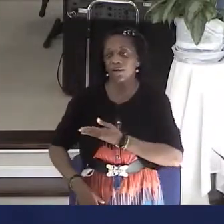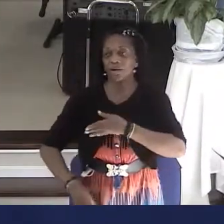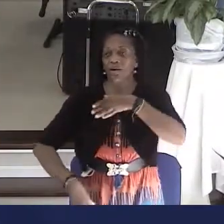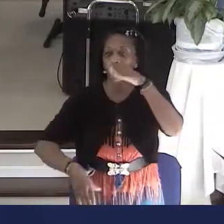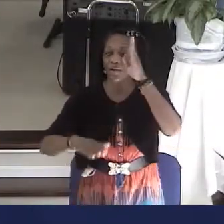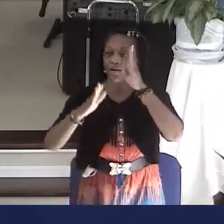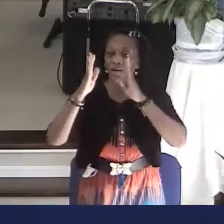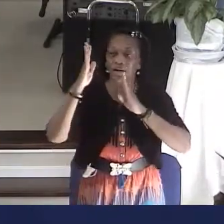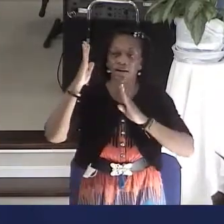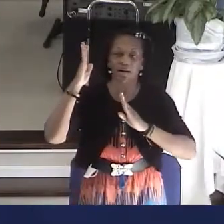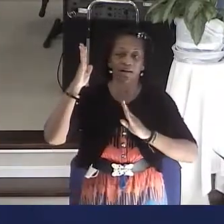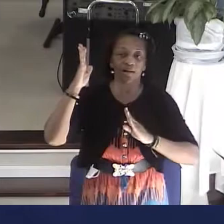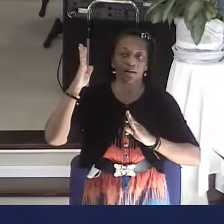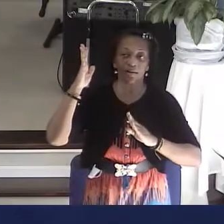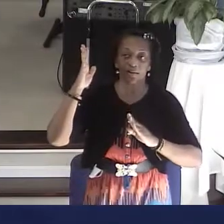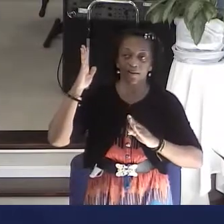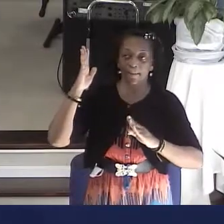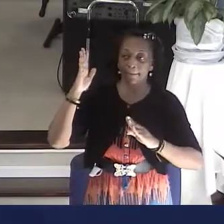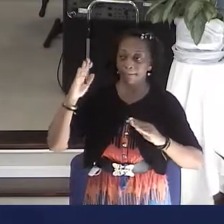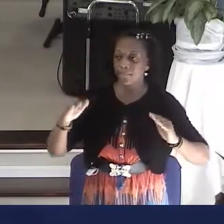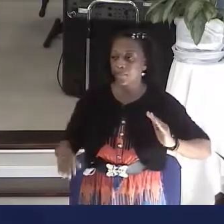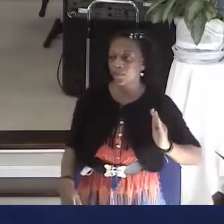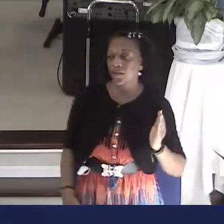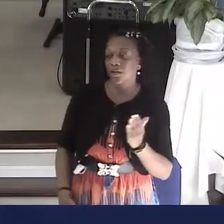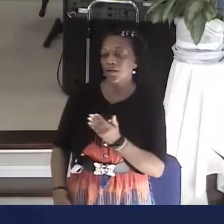Our God is greater.